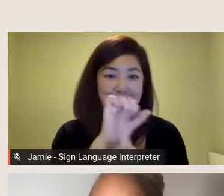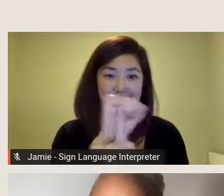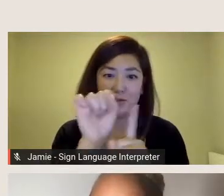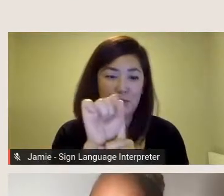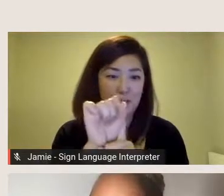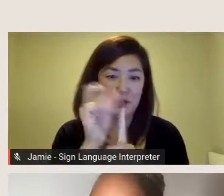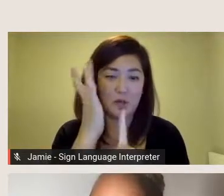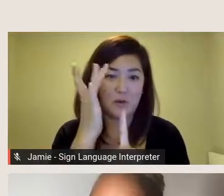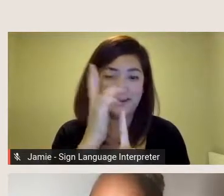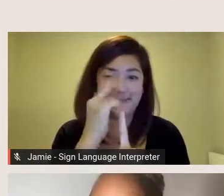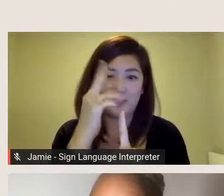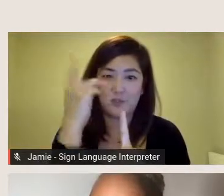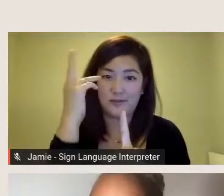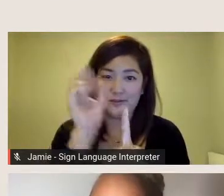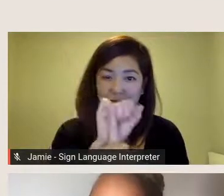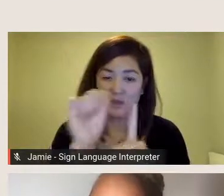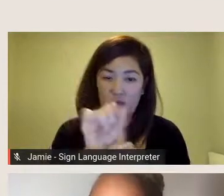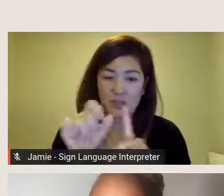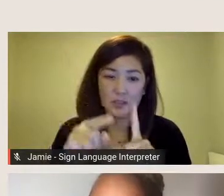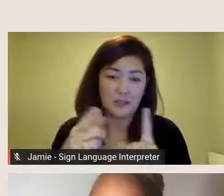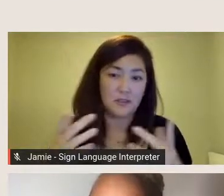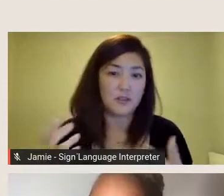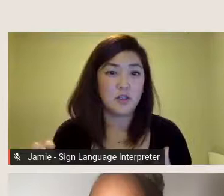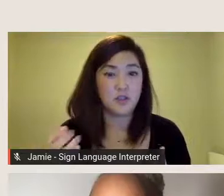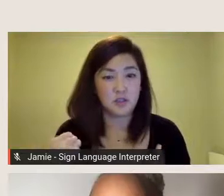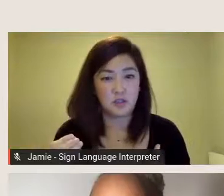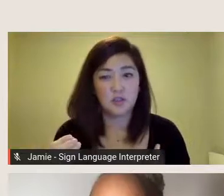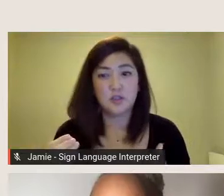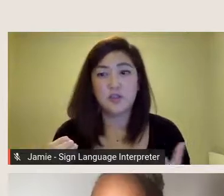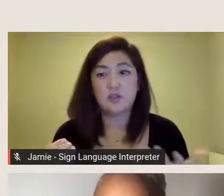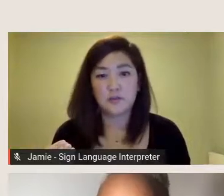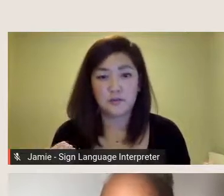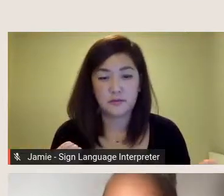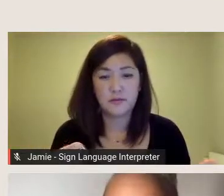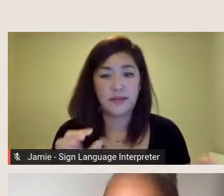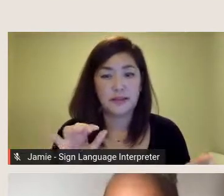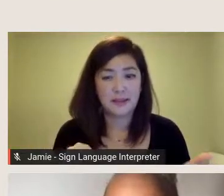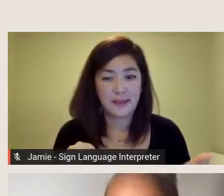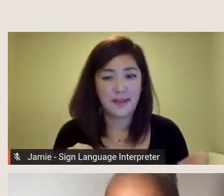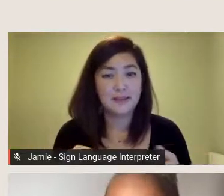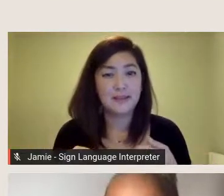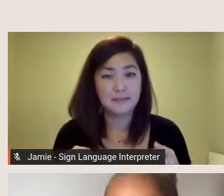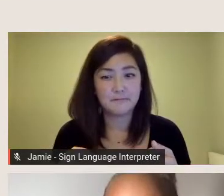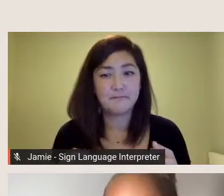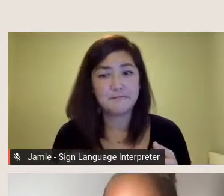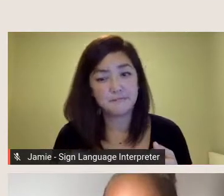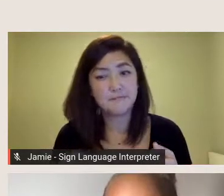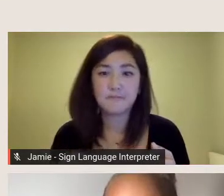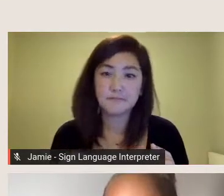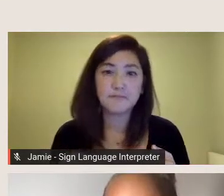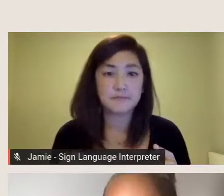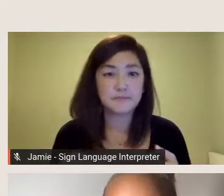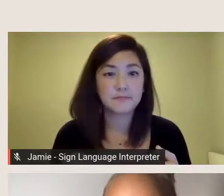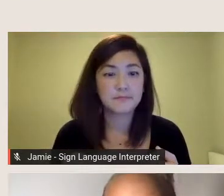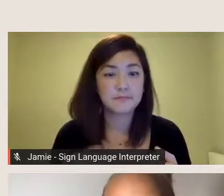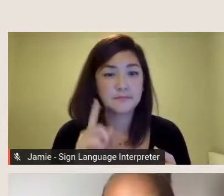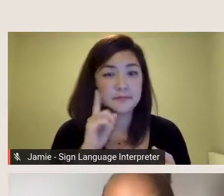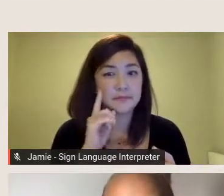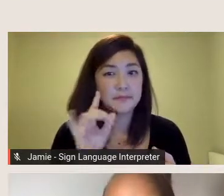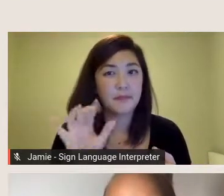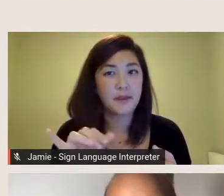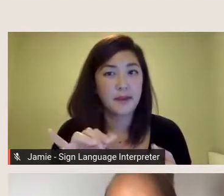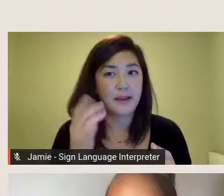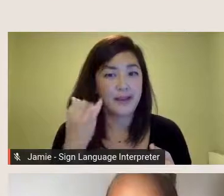unique case. So kind of teasing that out, like this idea of justice, I think that was like a big thing for me.